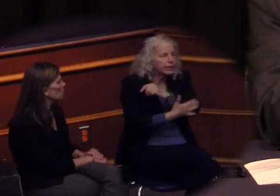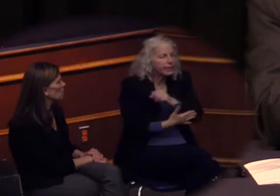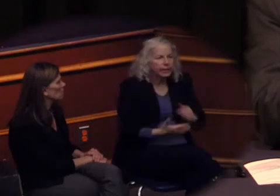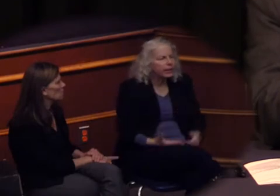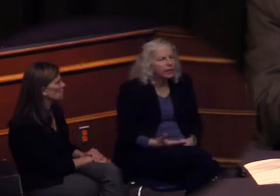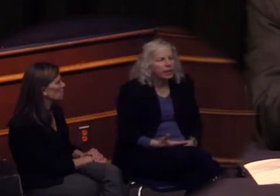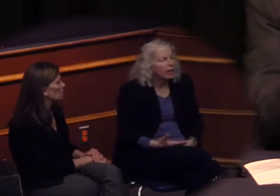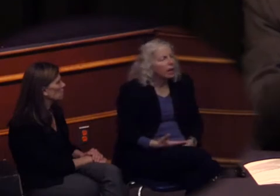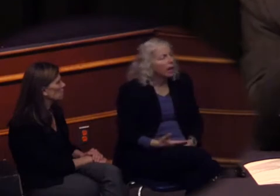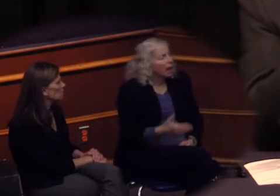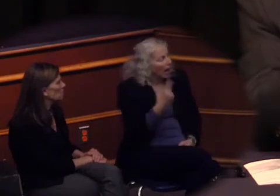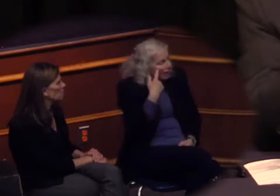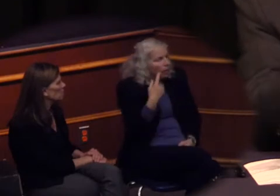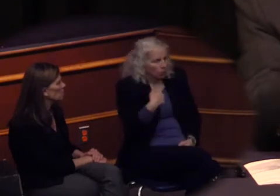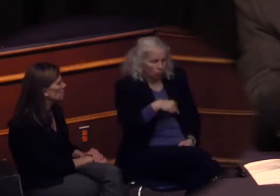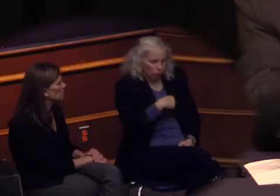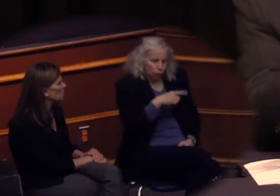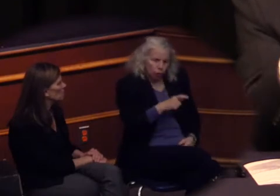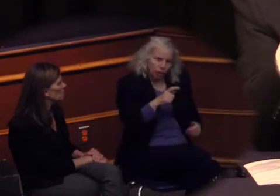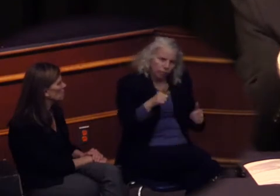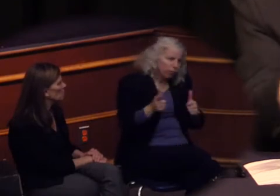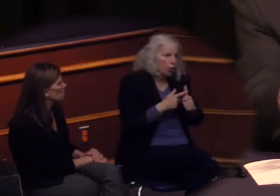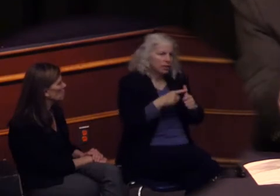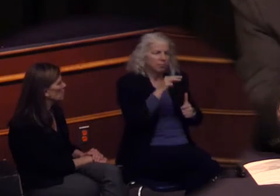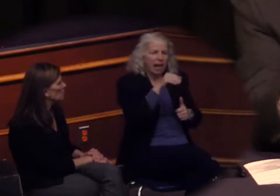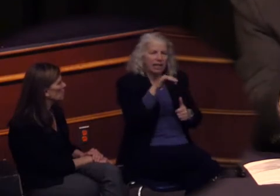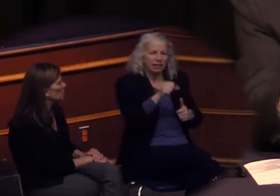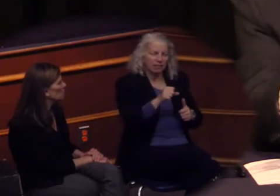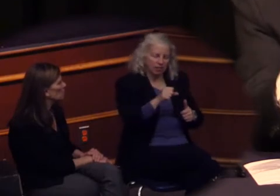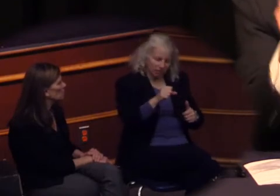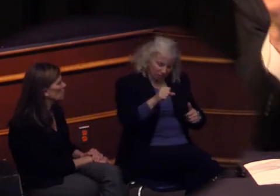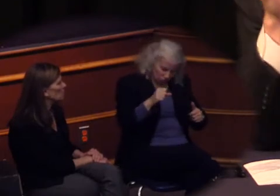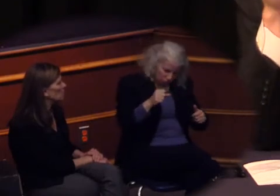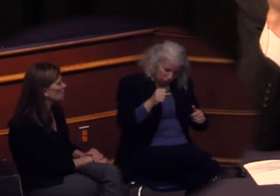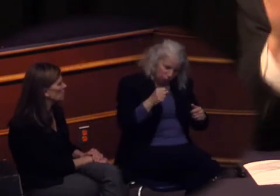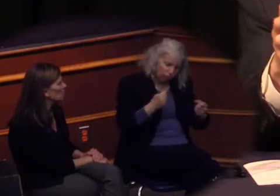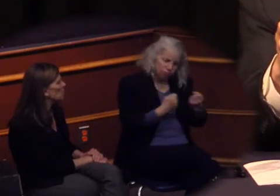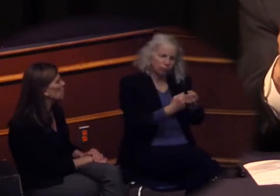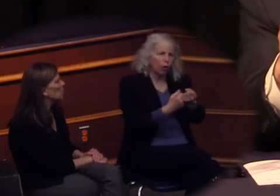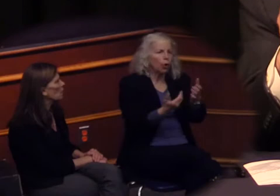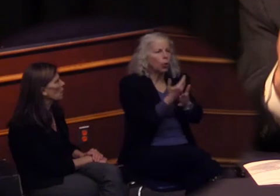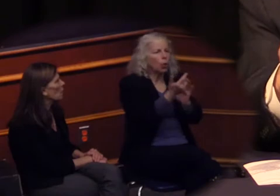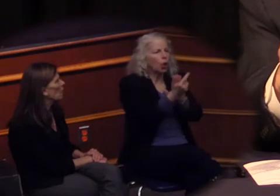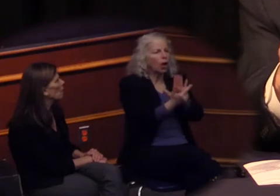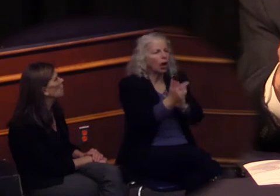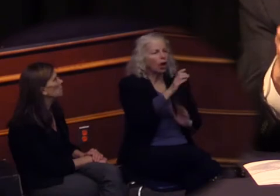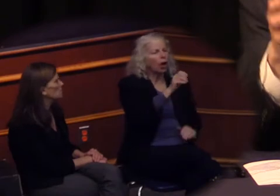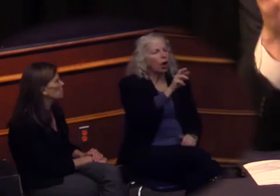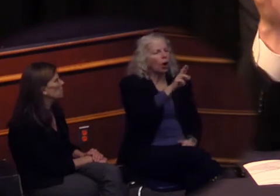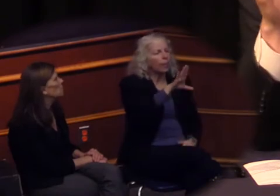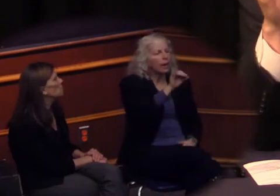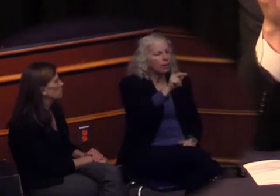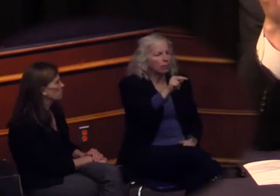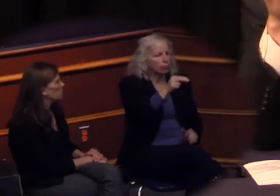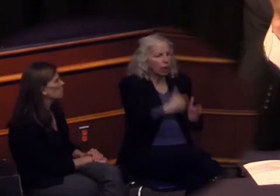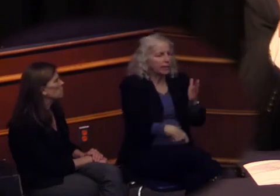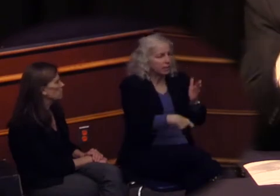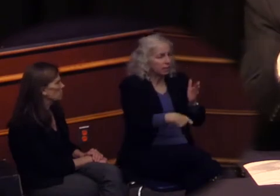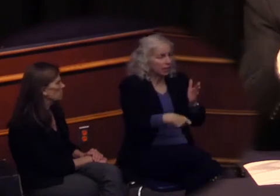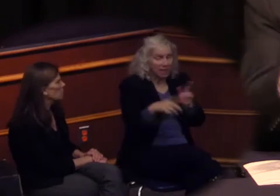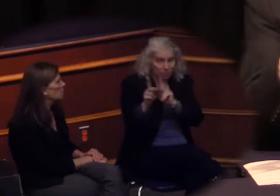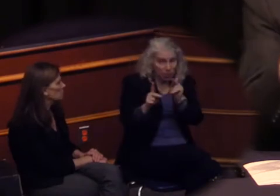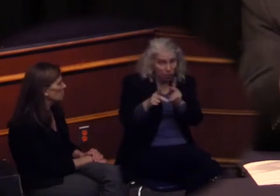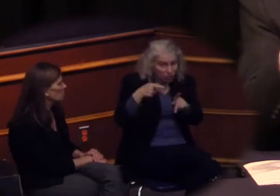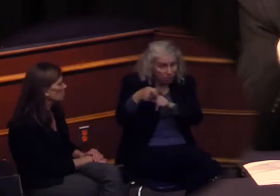I also think we should be the first state in the nation to adopt carbon pricing, which all the economists agree is an